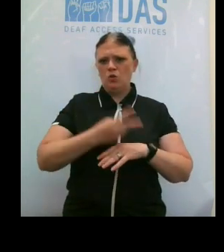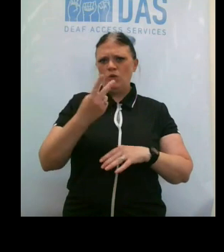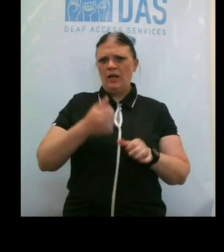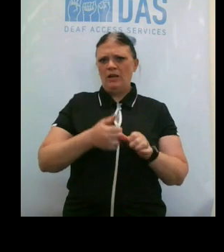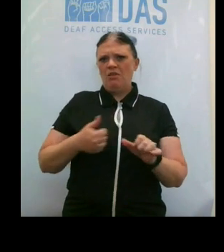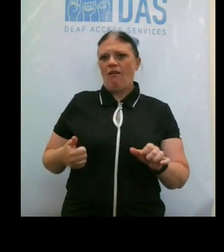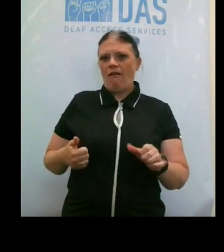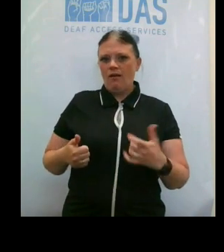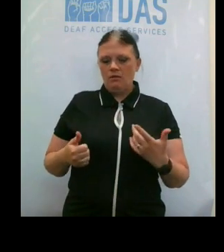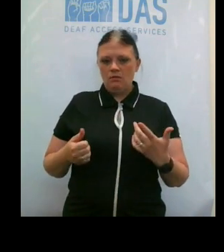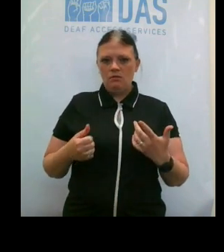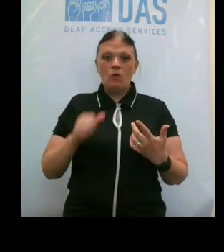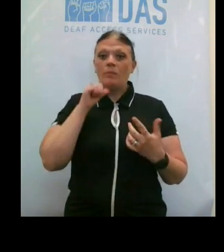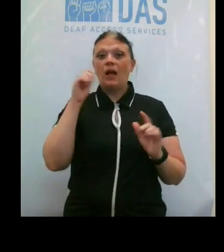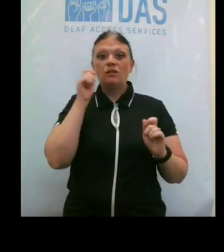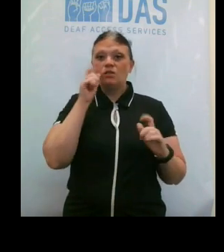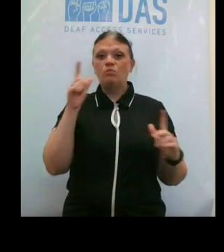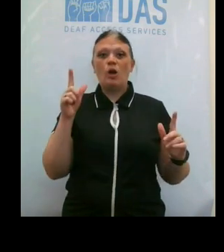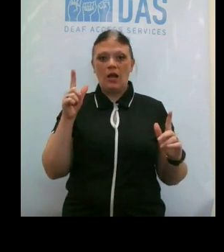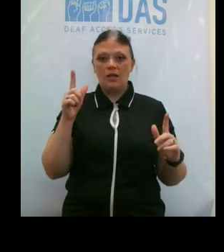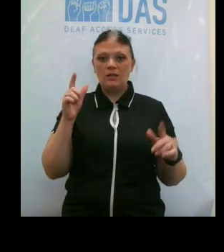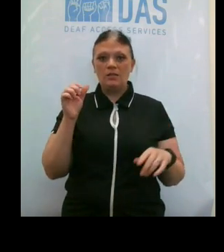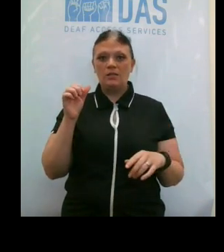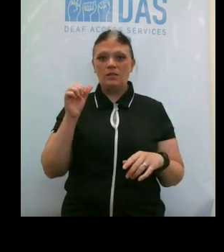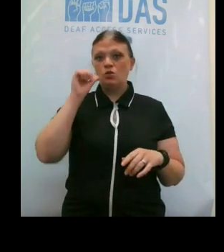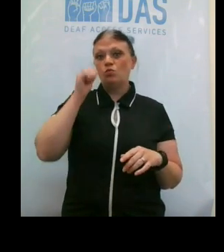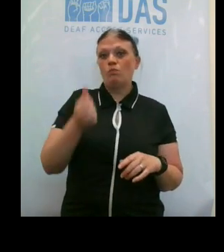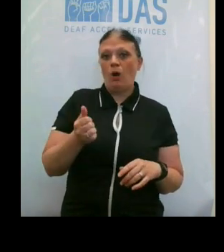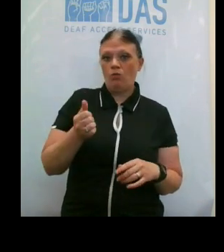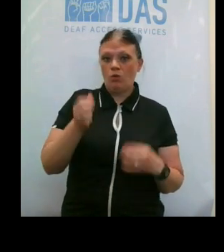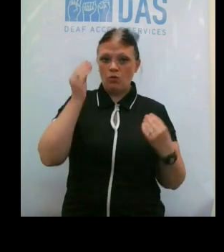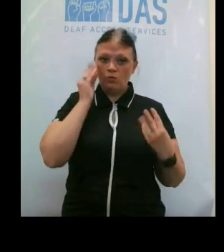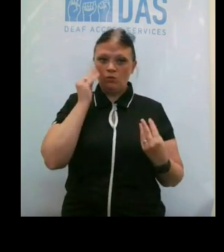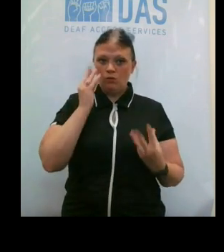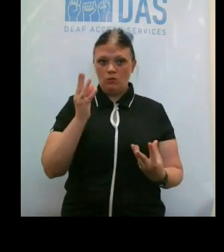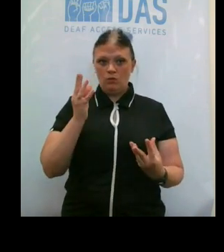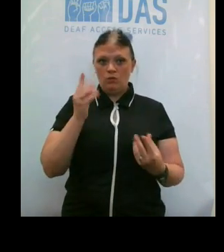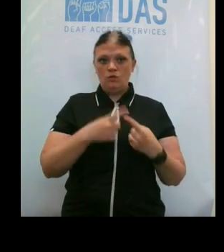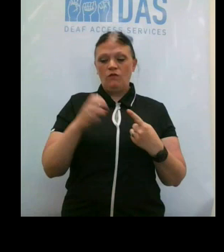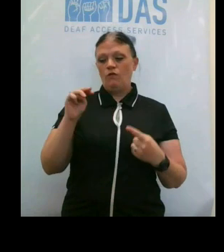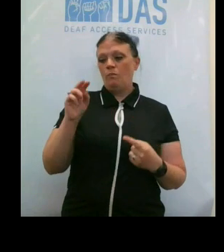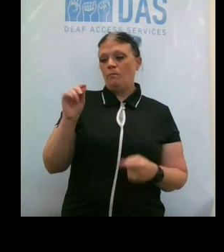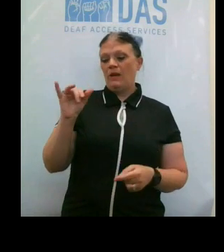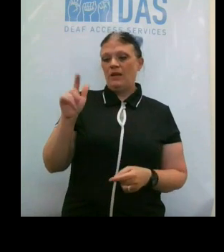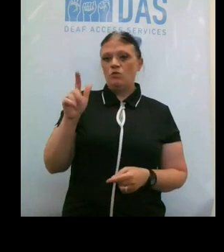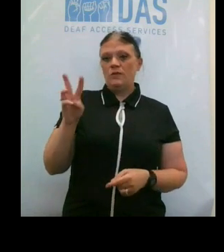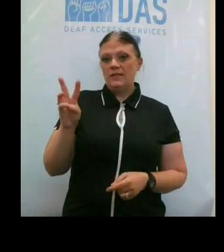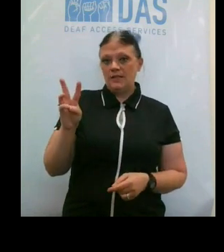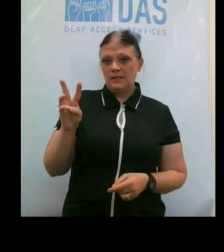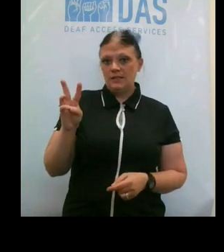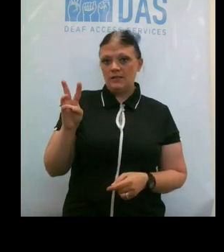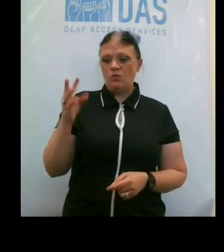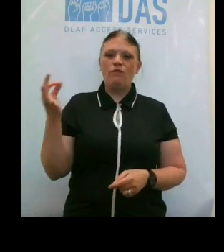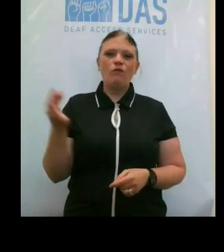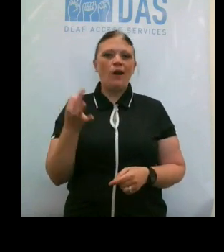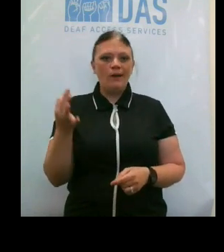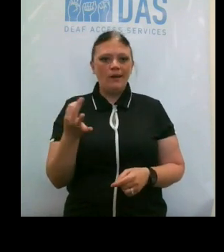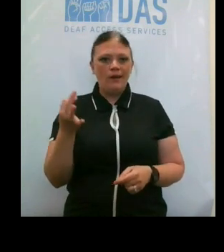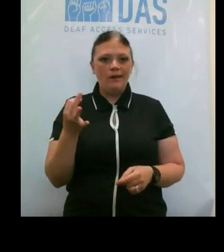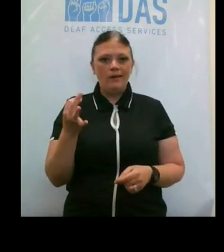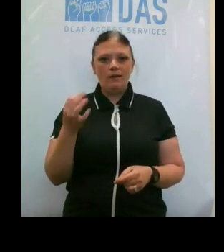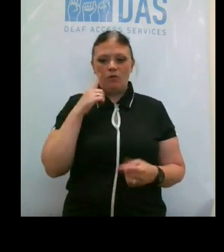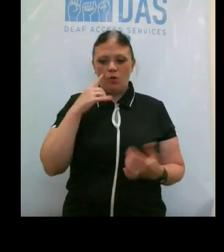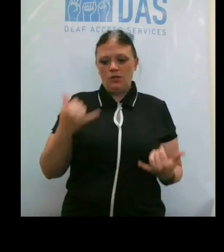be surprised if in tomorrow's data, which will be for May 26th, or Friday's data, which will be